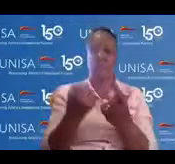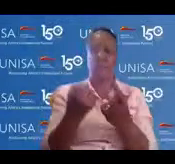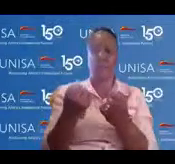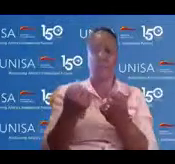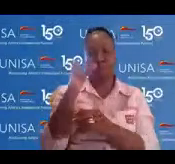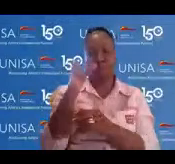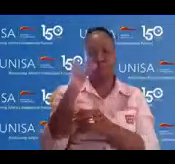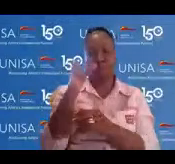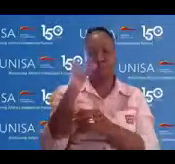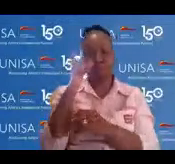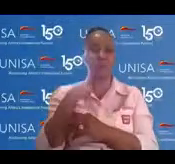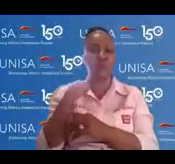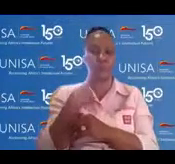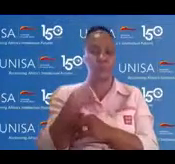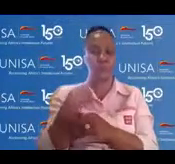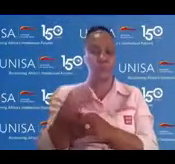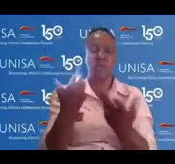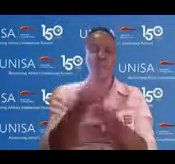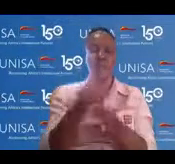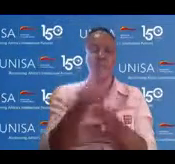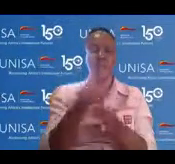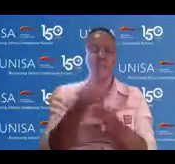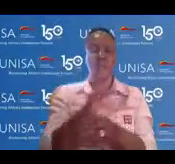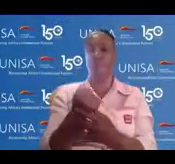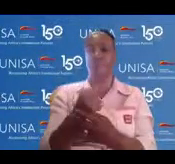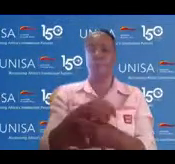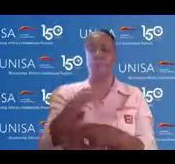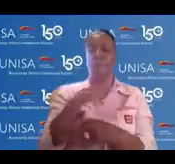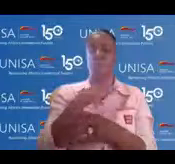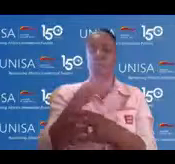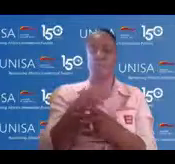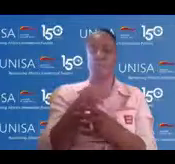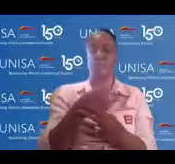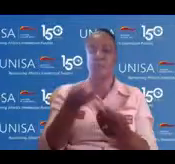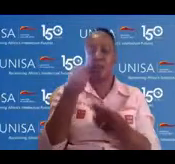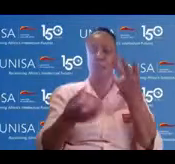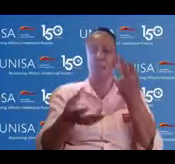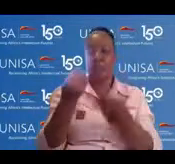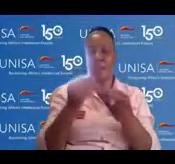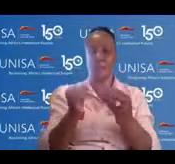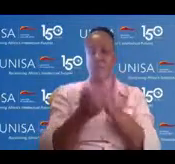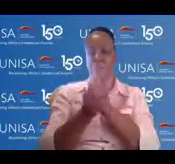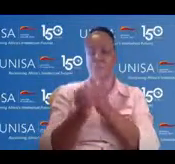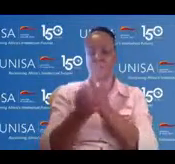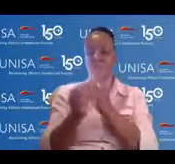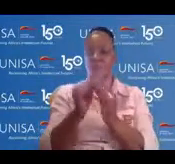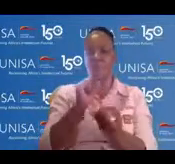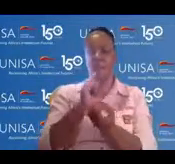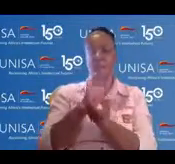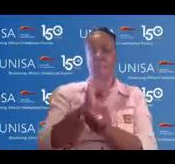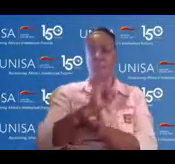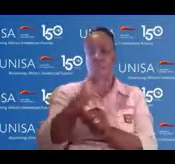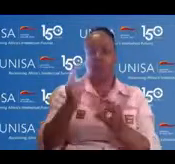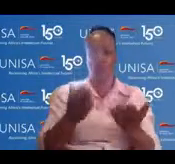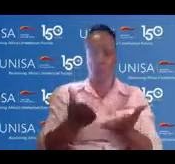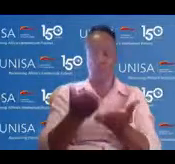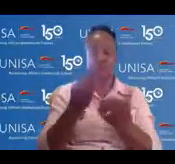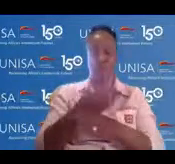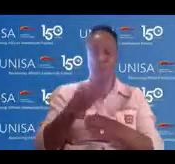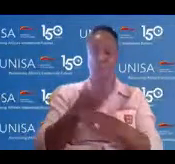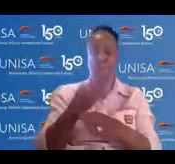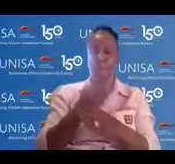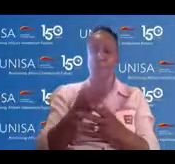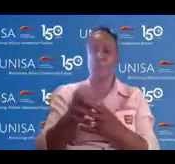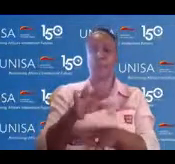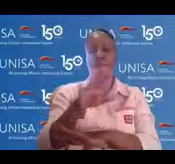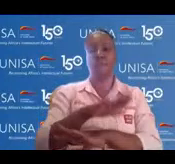not having effective learning and skills development taking place. This can impact on your job performance, but if you're in a space like, if you're a